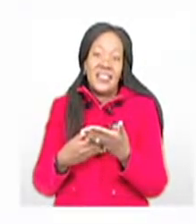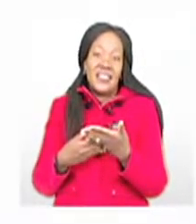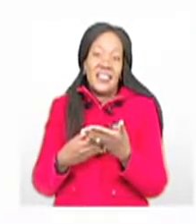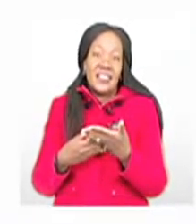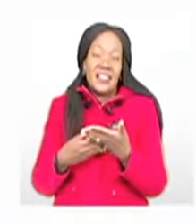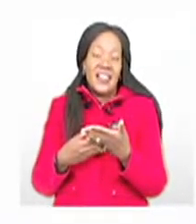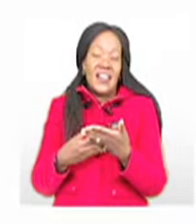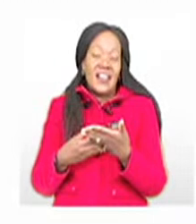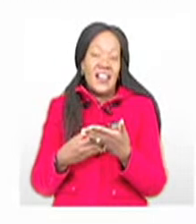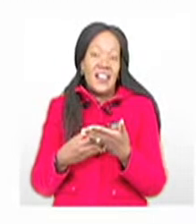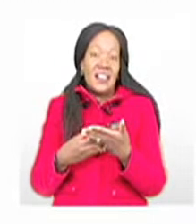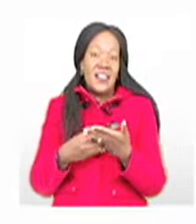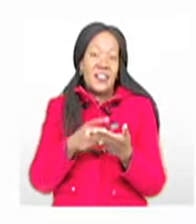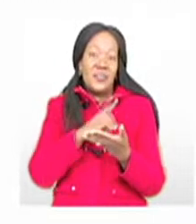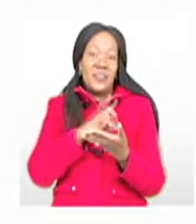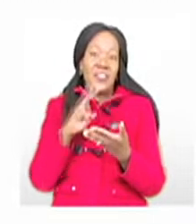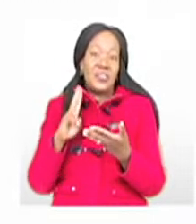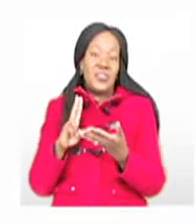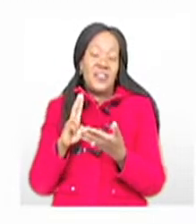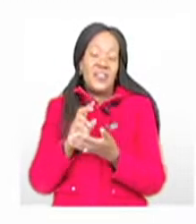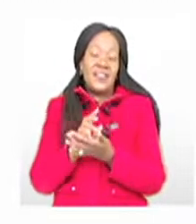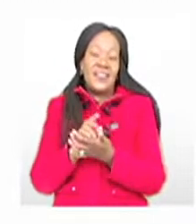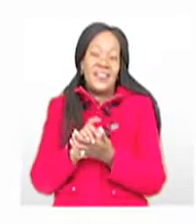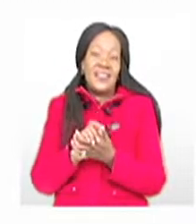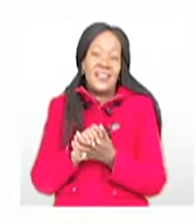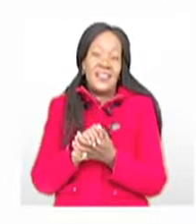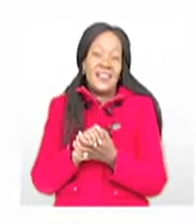on page 12.